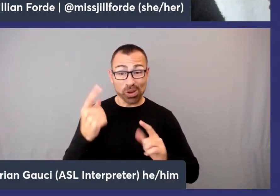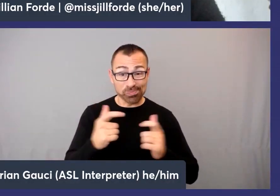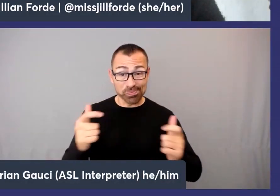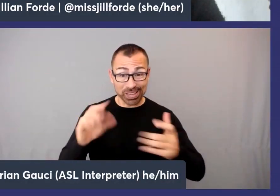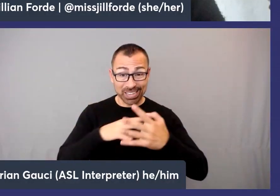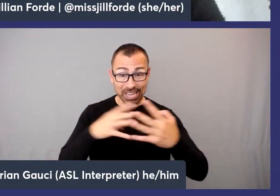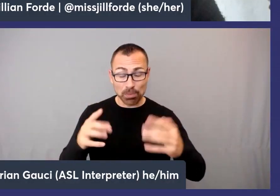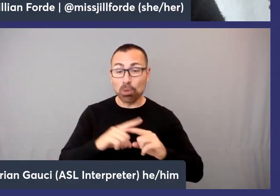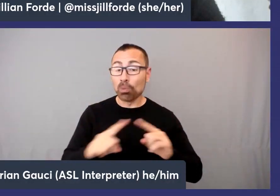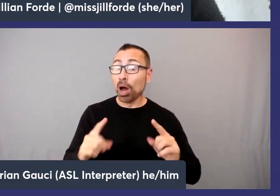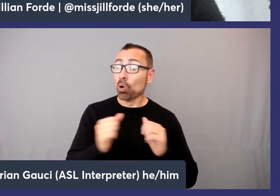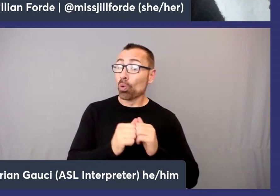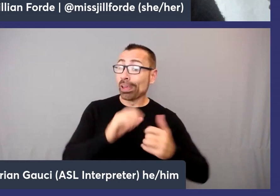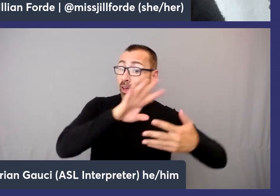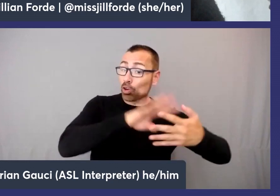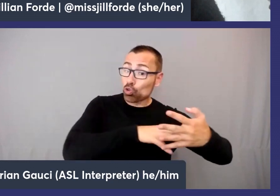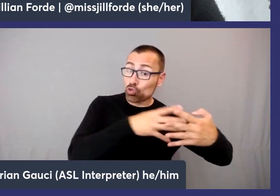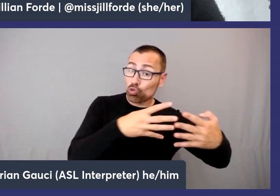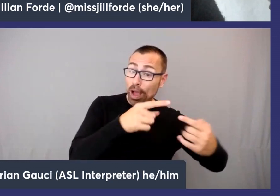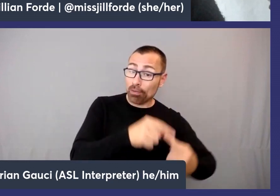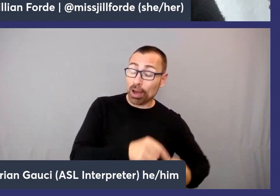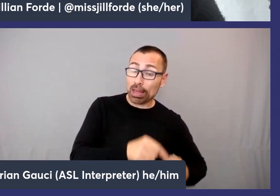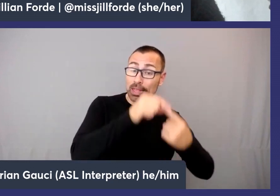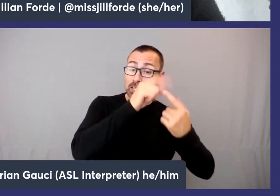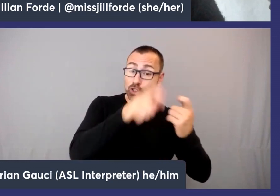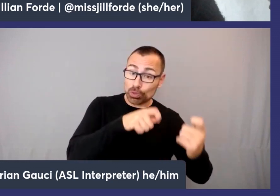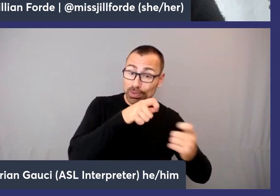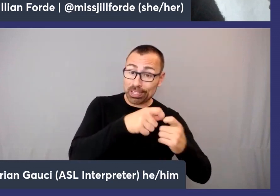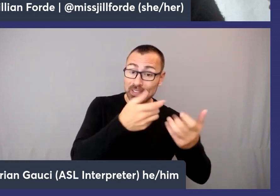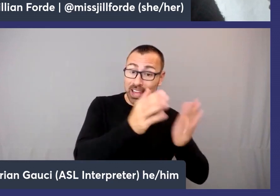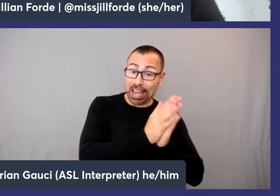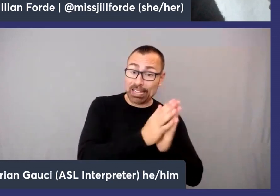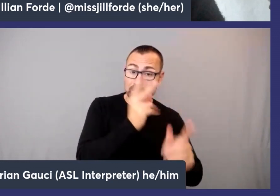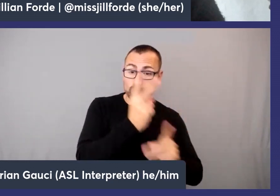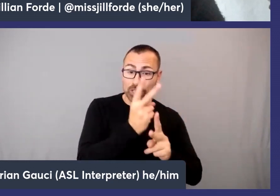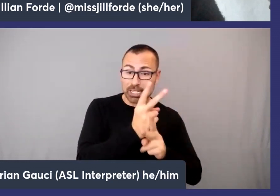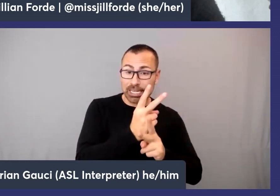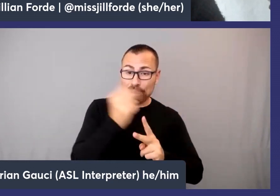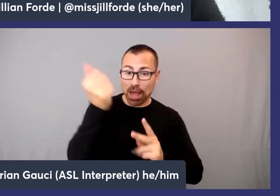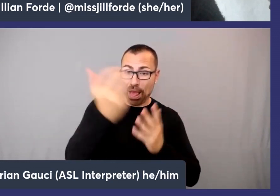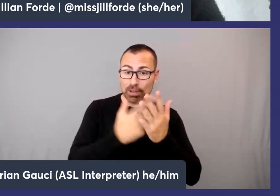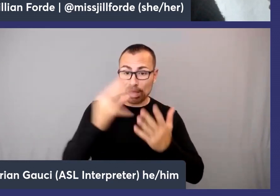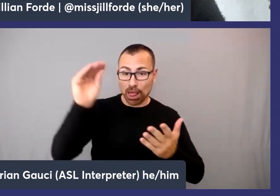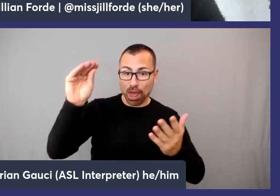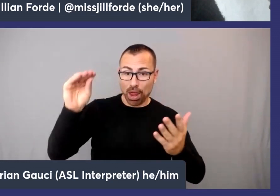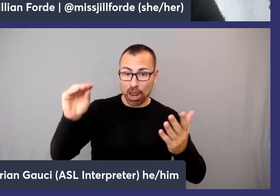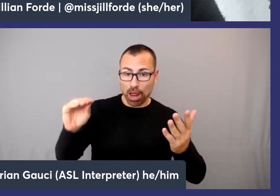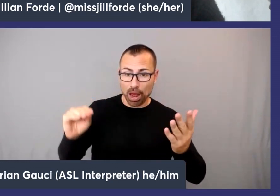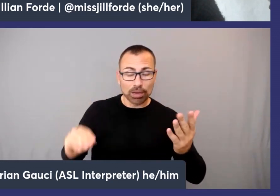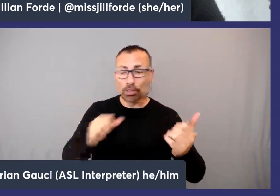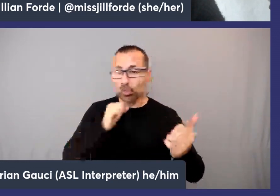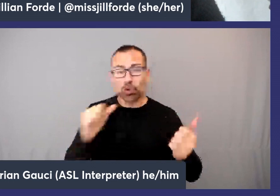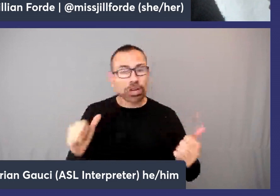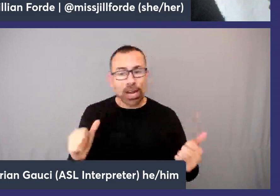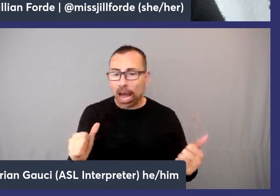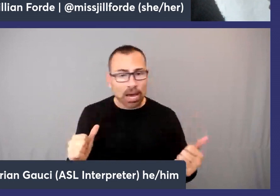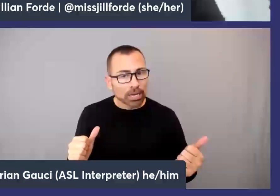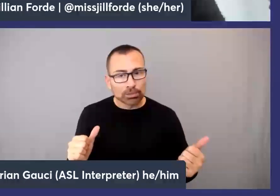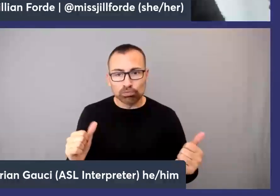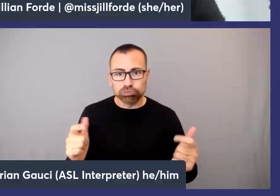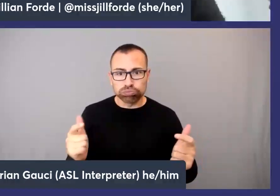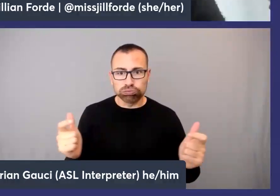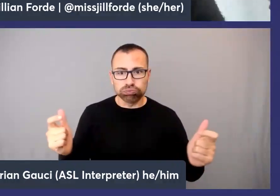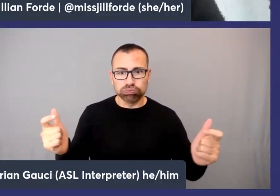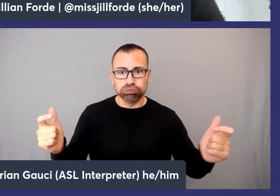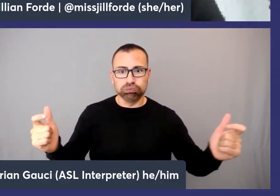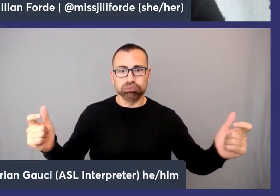you specifically ask for to kind of keep a reference to things, you're not building a bigger and bigger table. You're moving from location A to location